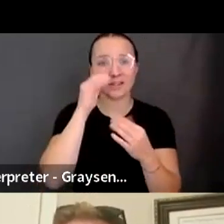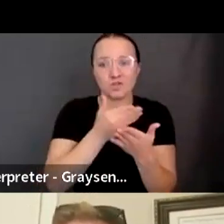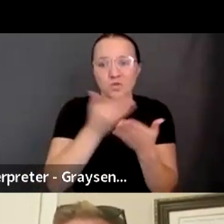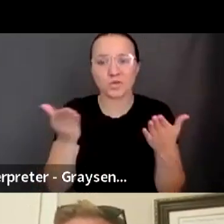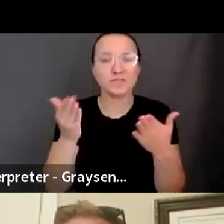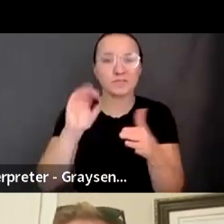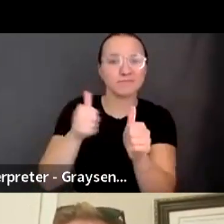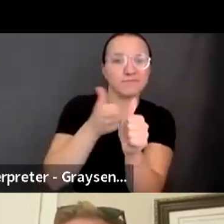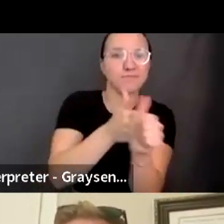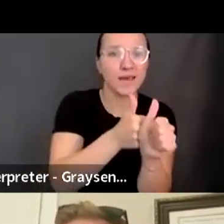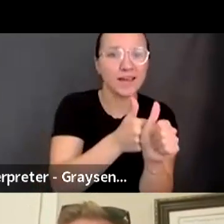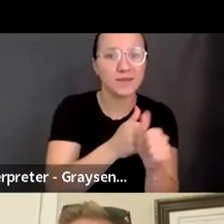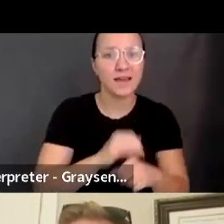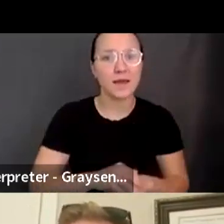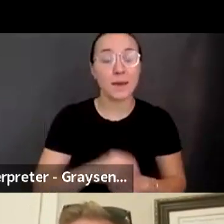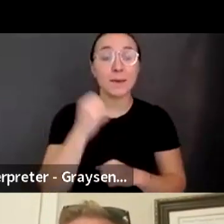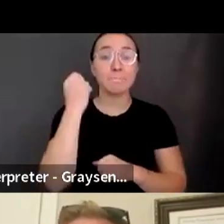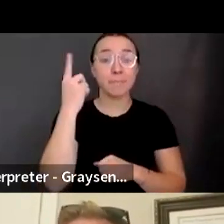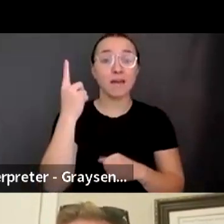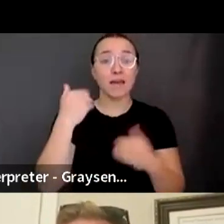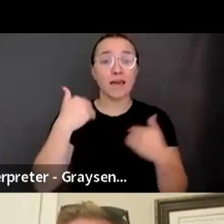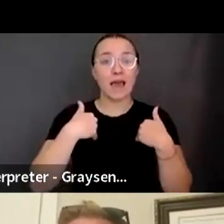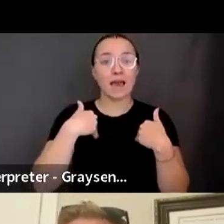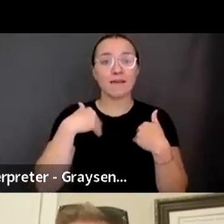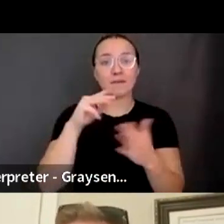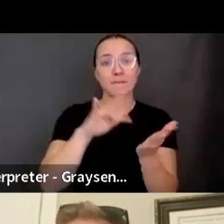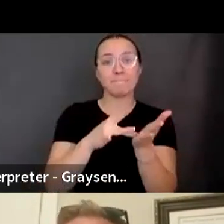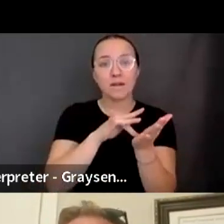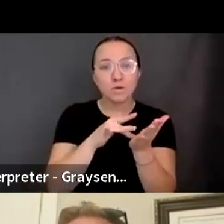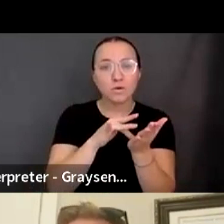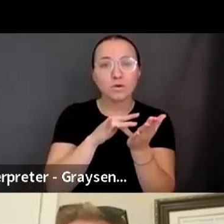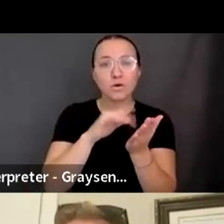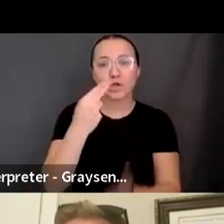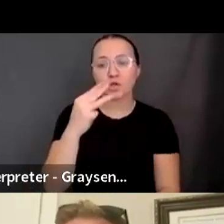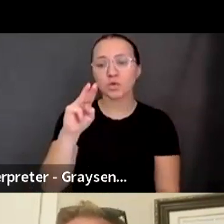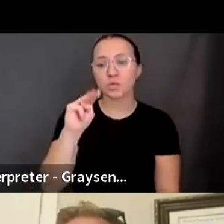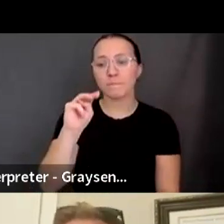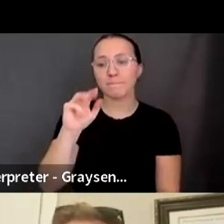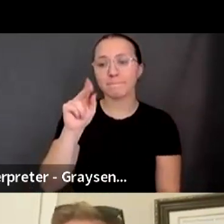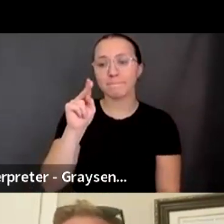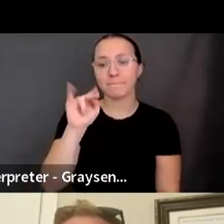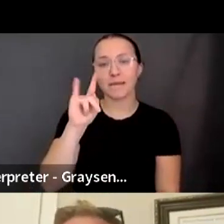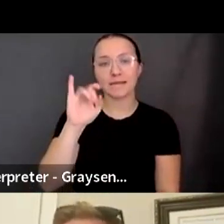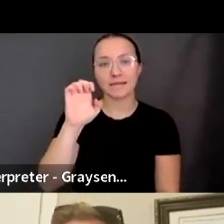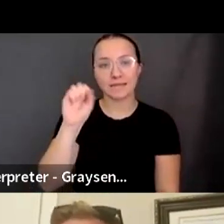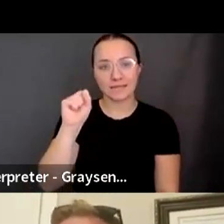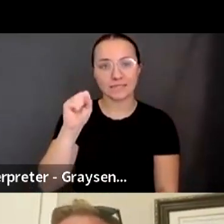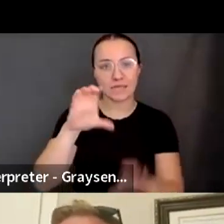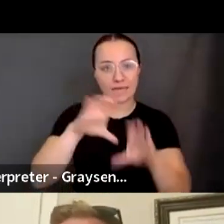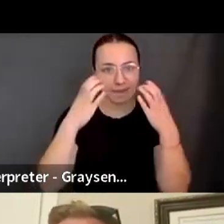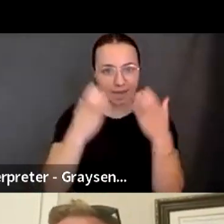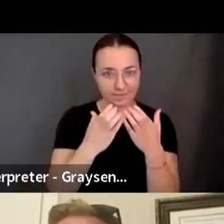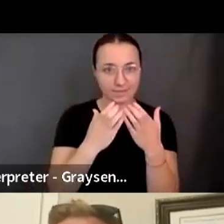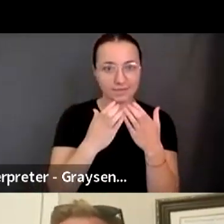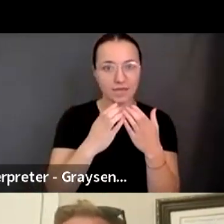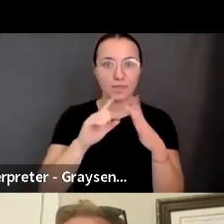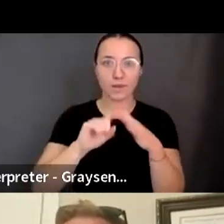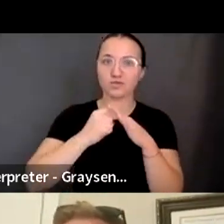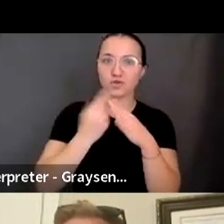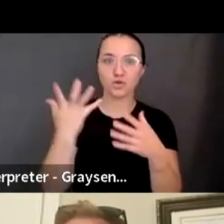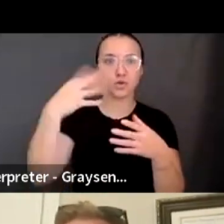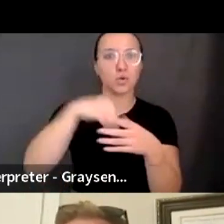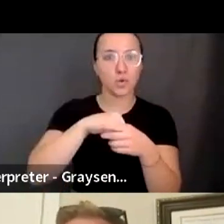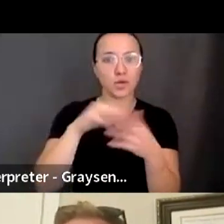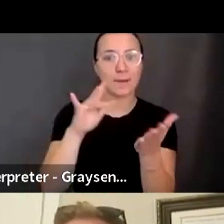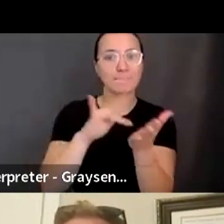there are what are called medical humanities courses that are being starting to be included in